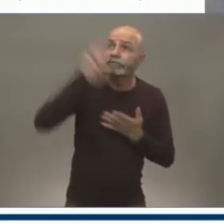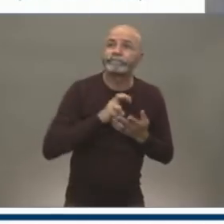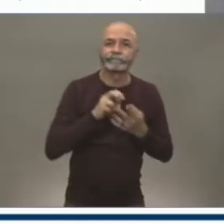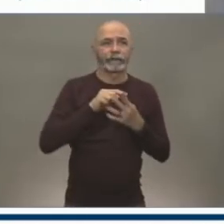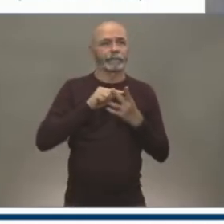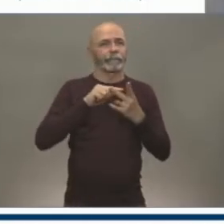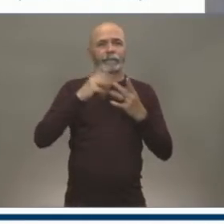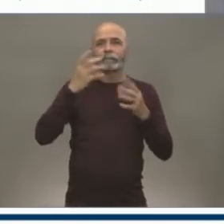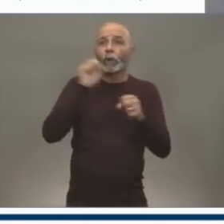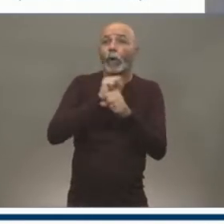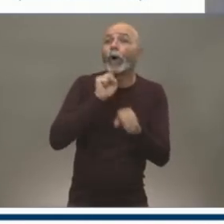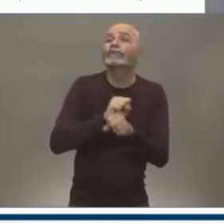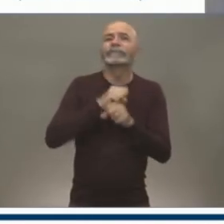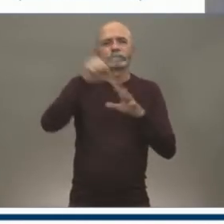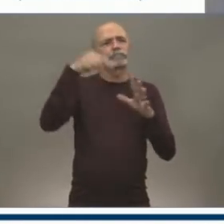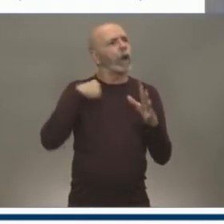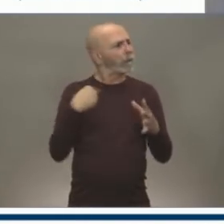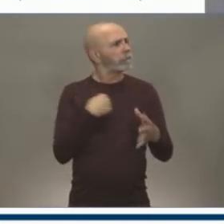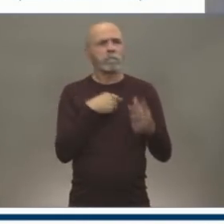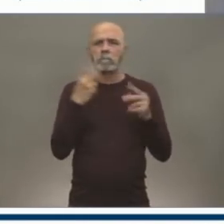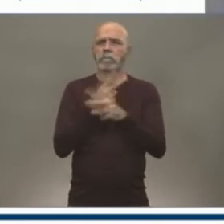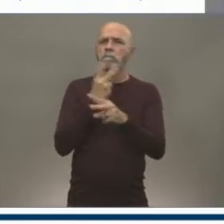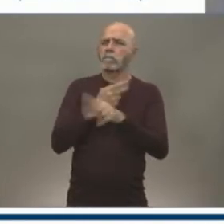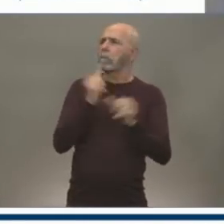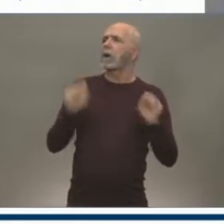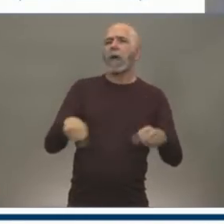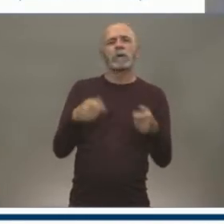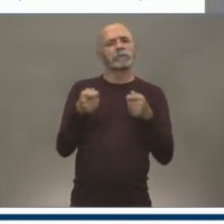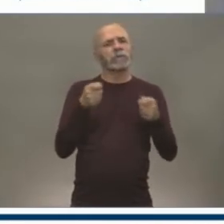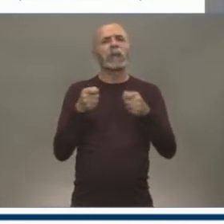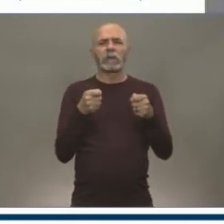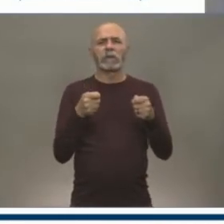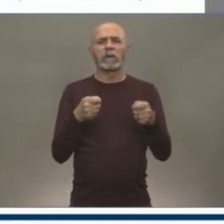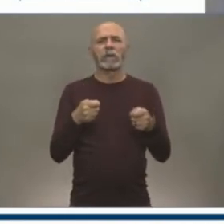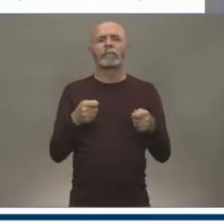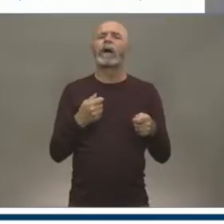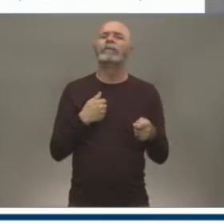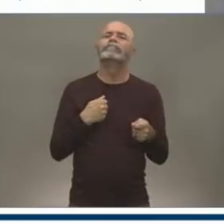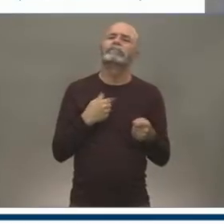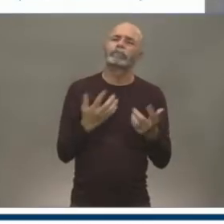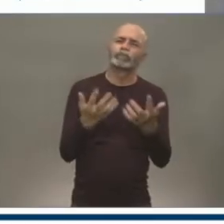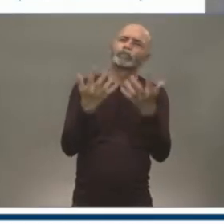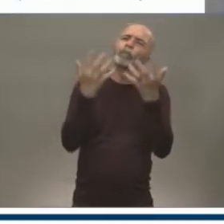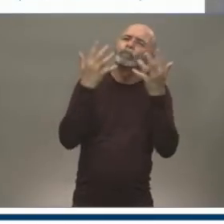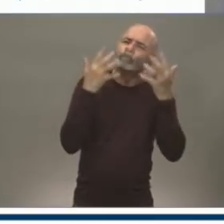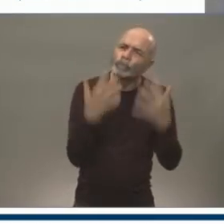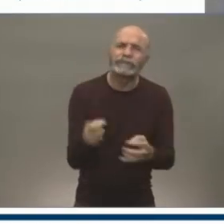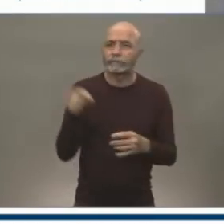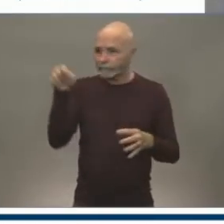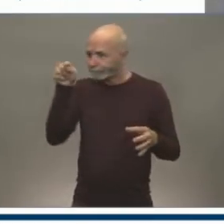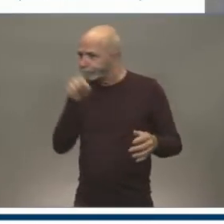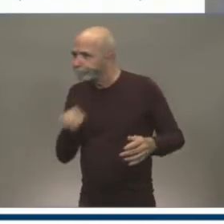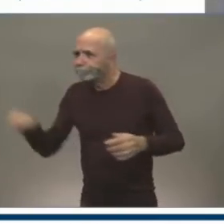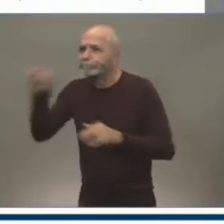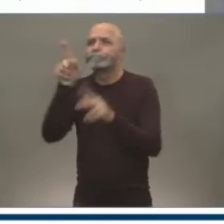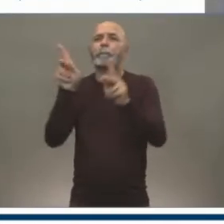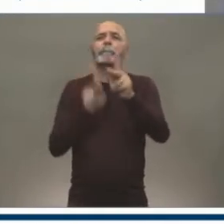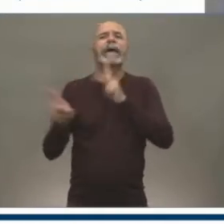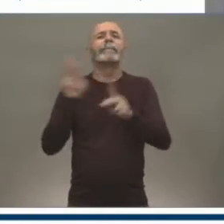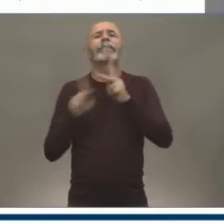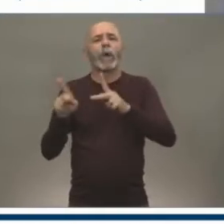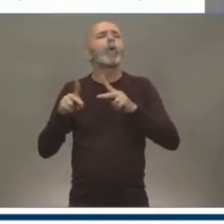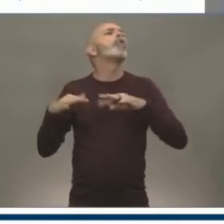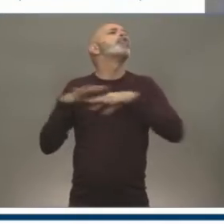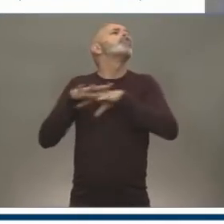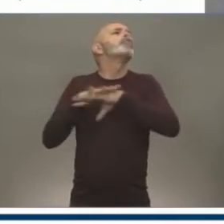able to be managed. And we're really asking people, let's just slow down our movement here.